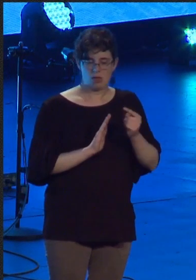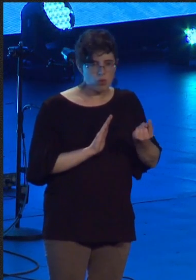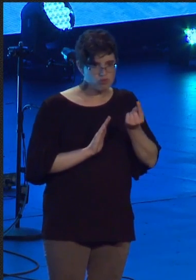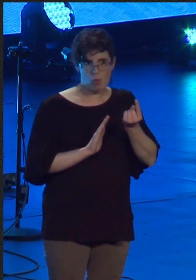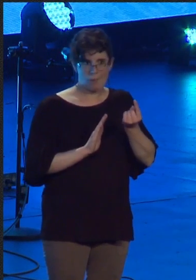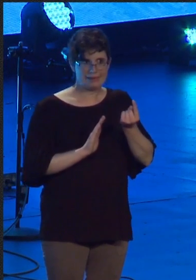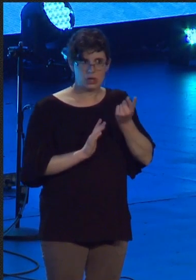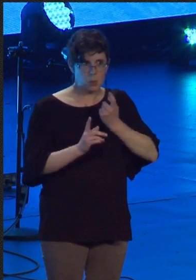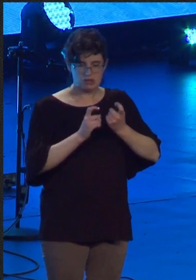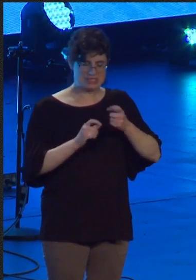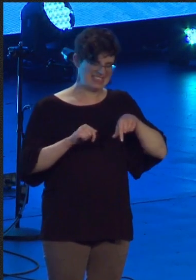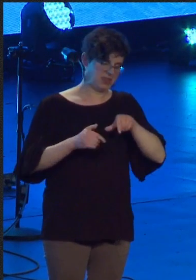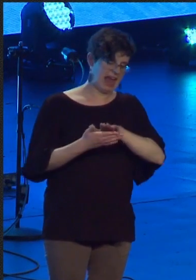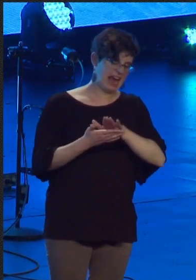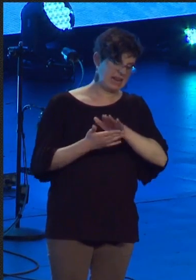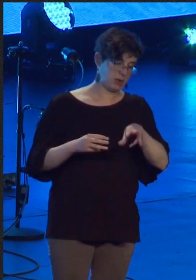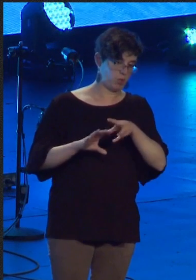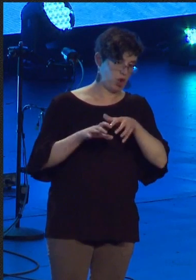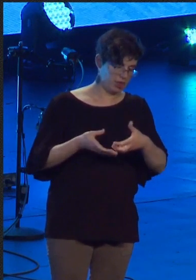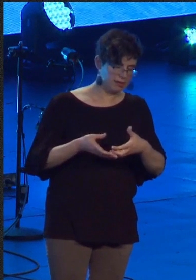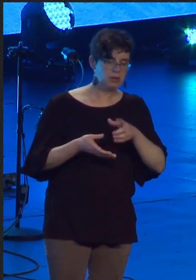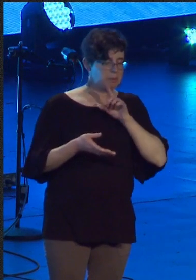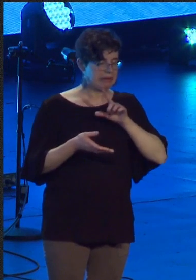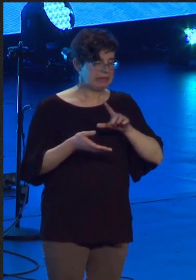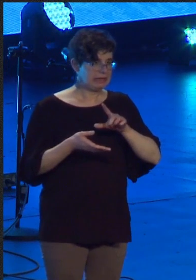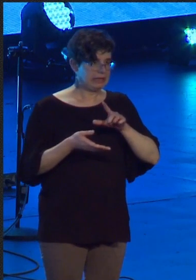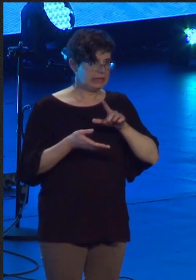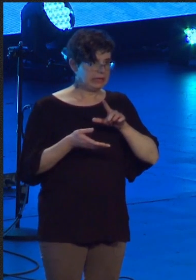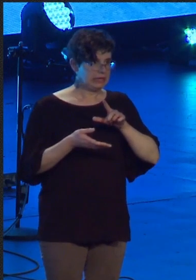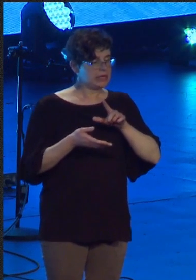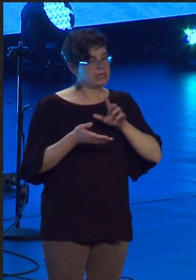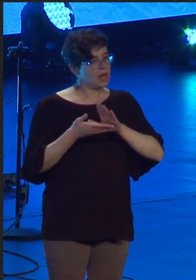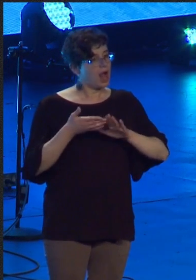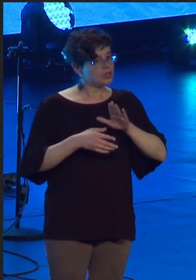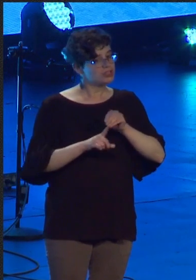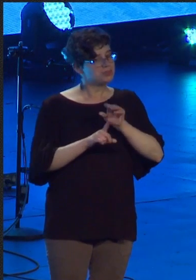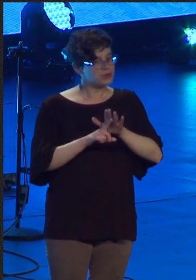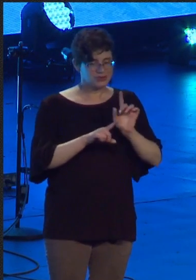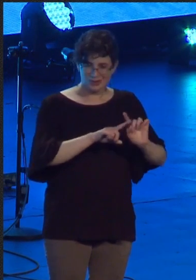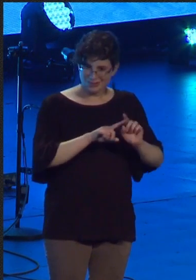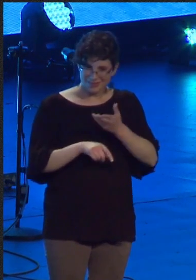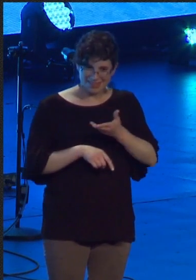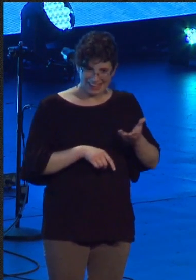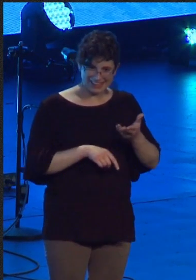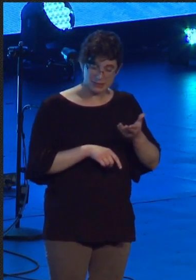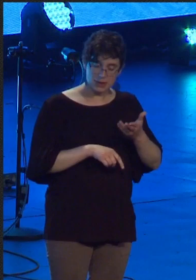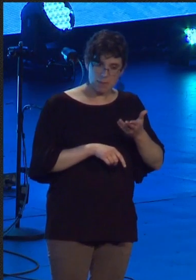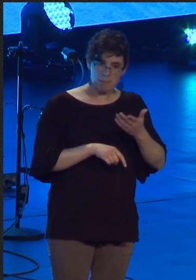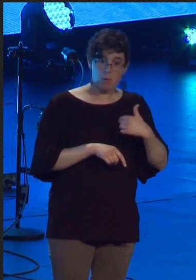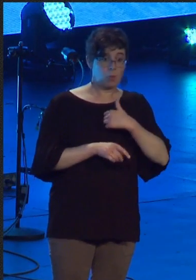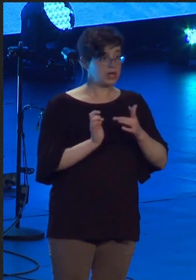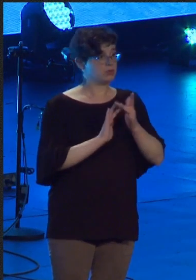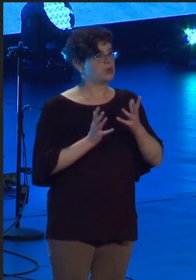the academic world, because the role of the academic world is to expose you to a number of things, but in the Christian world, to advocate only those things